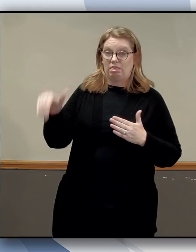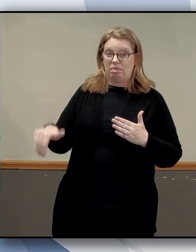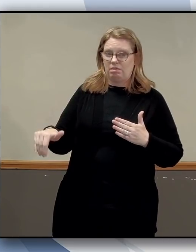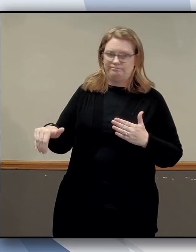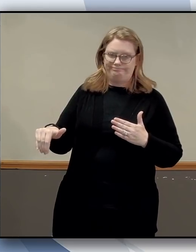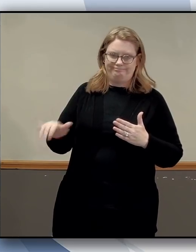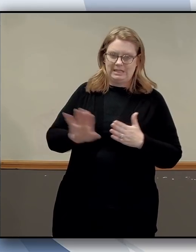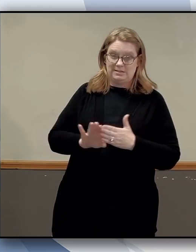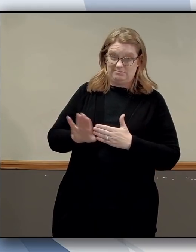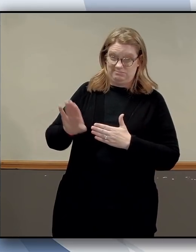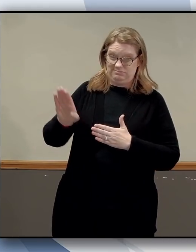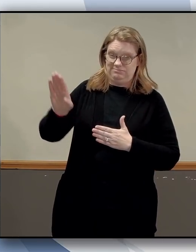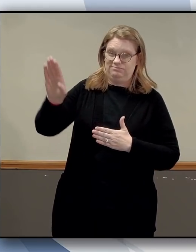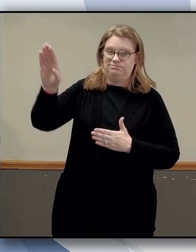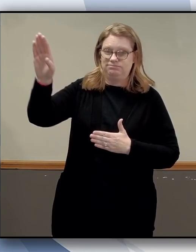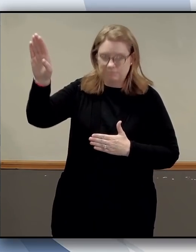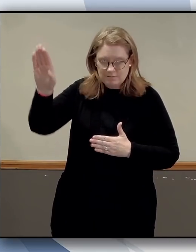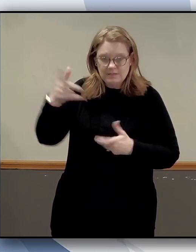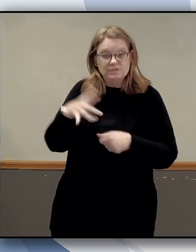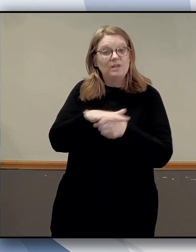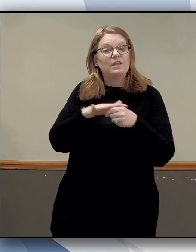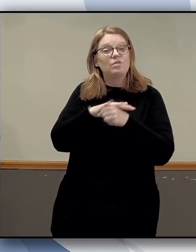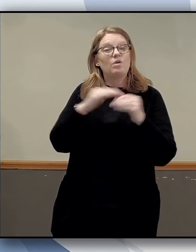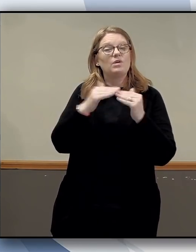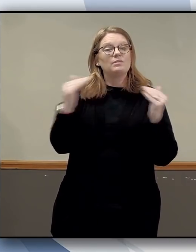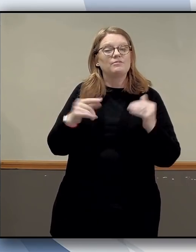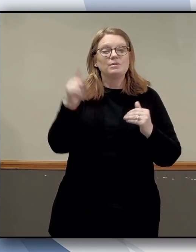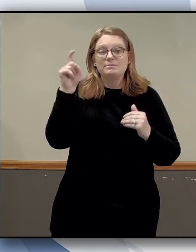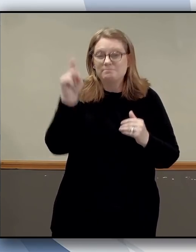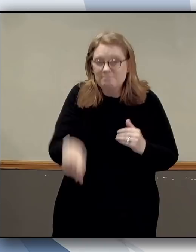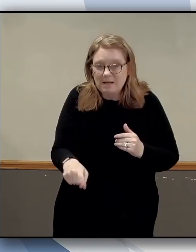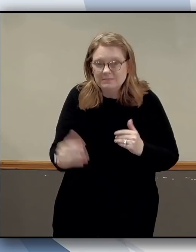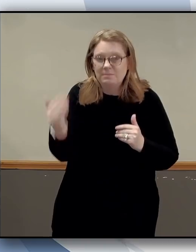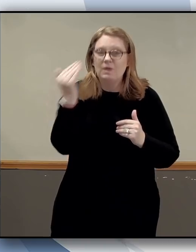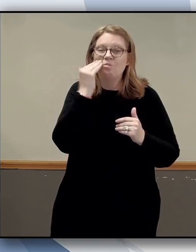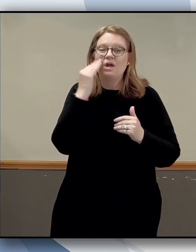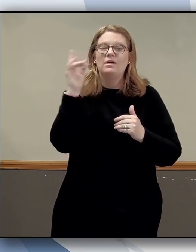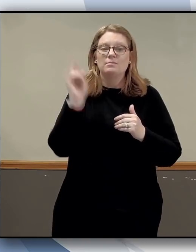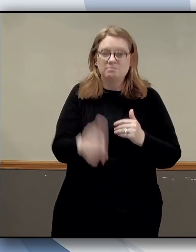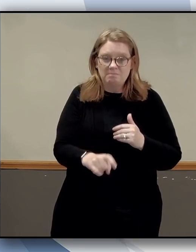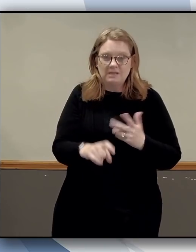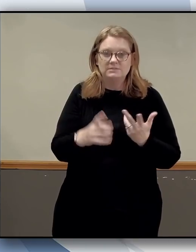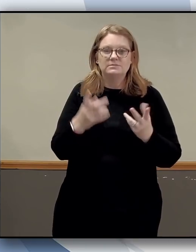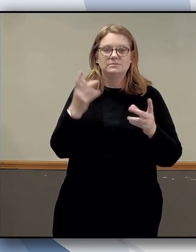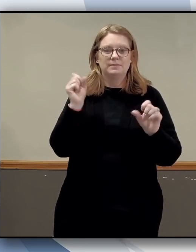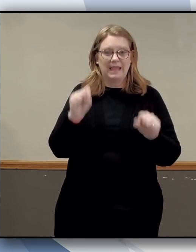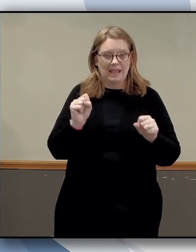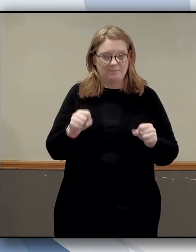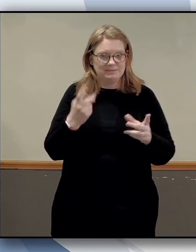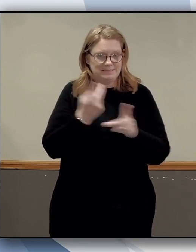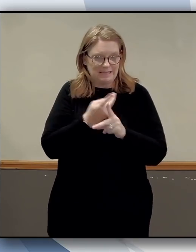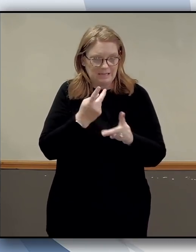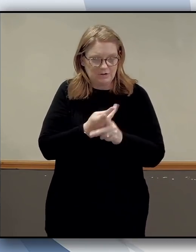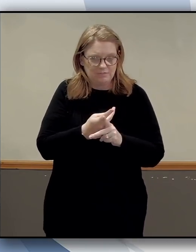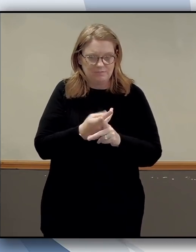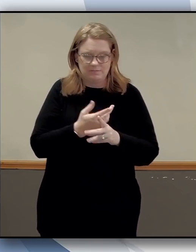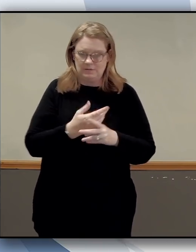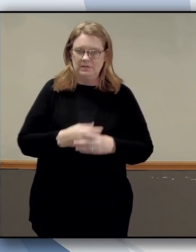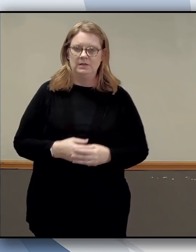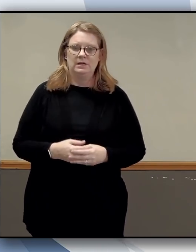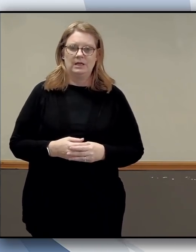to take action at the local level to make sure that we can help turn the corner. With the